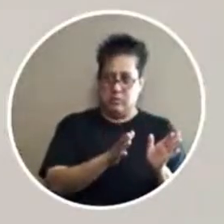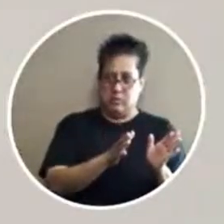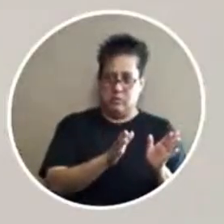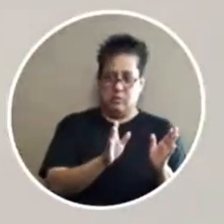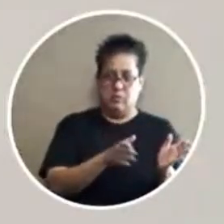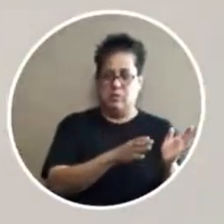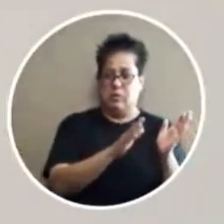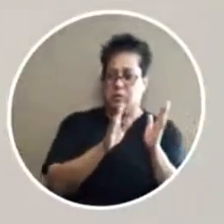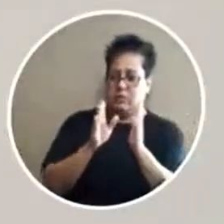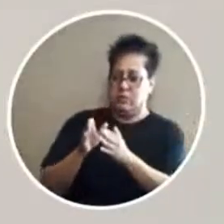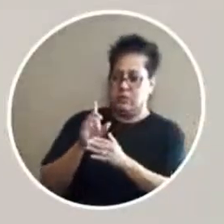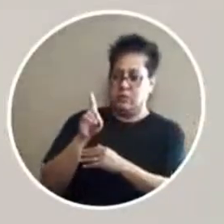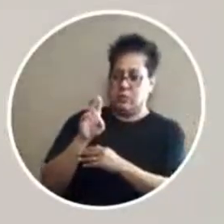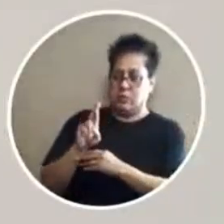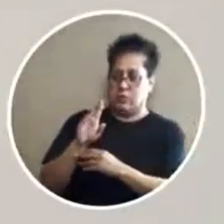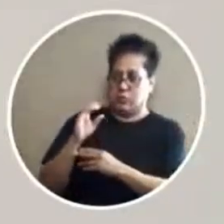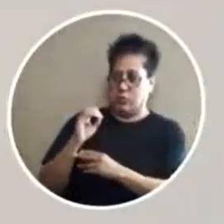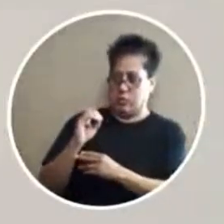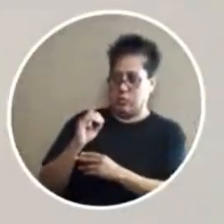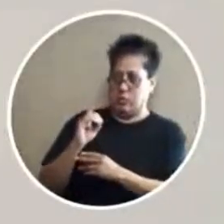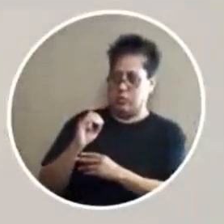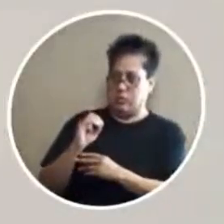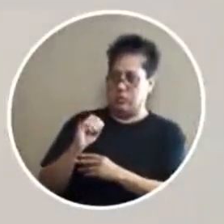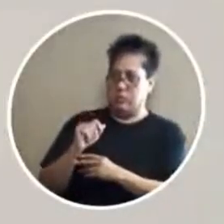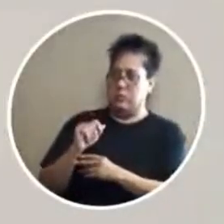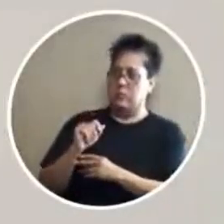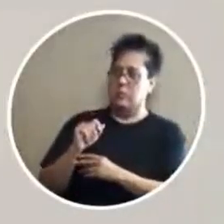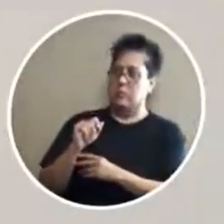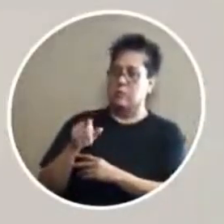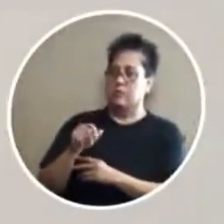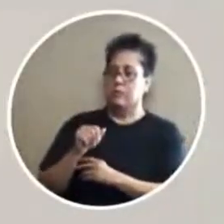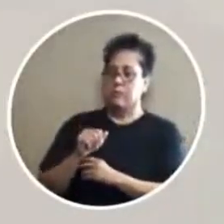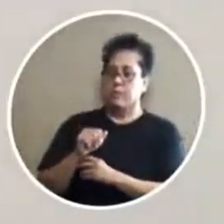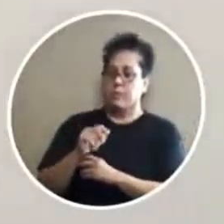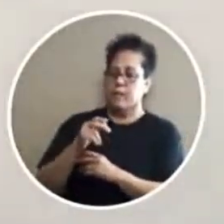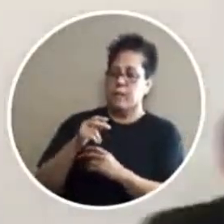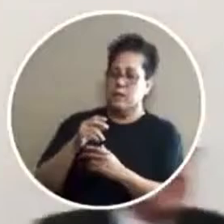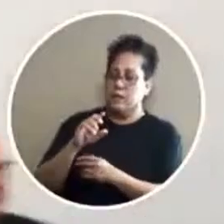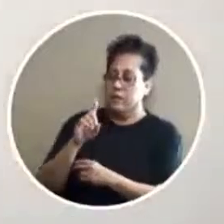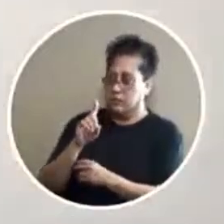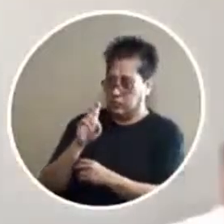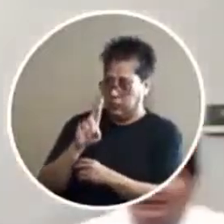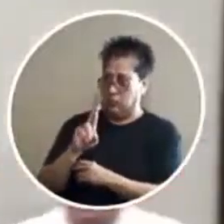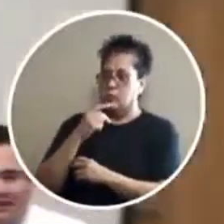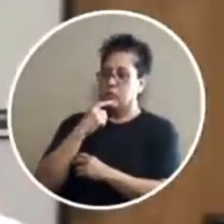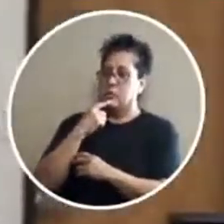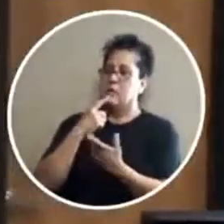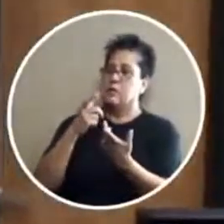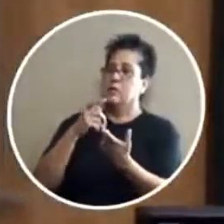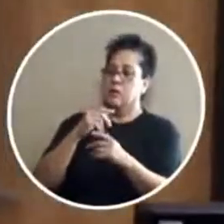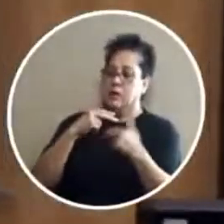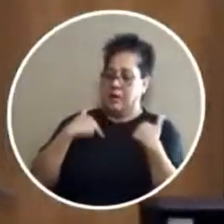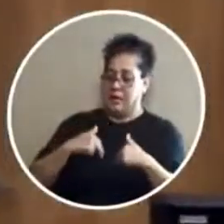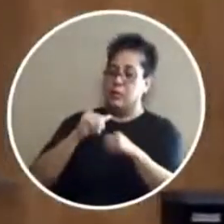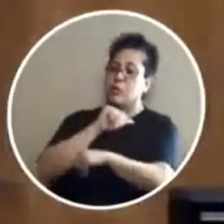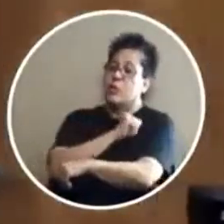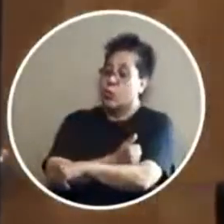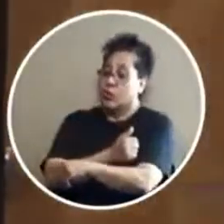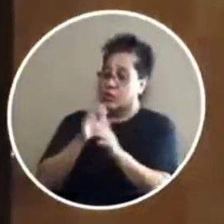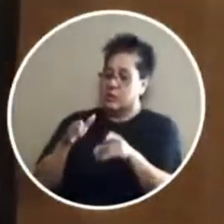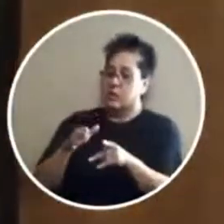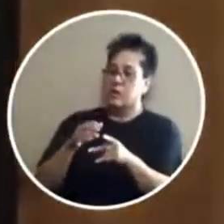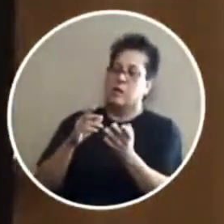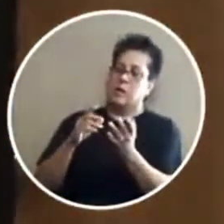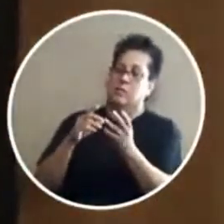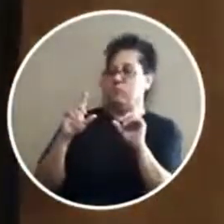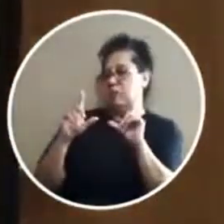ask Dr. Carranza. The role of the health authority is serve as a duly licensed